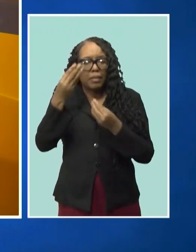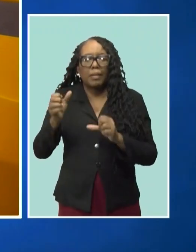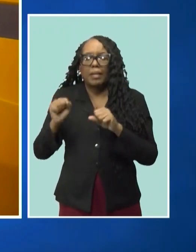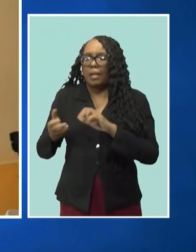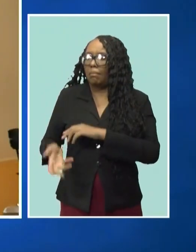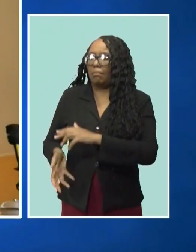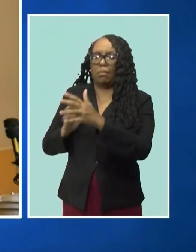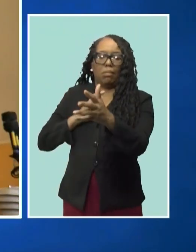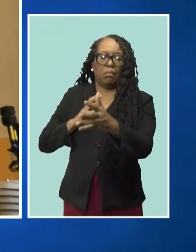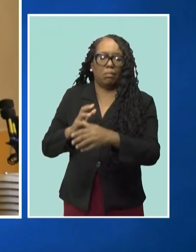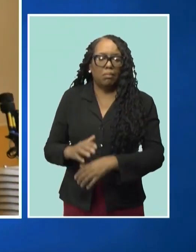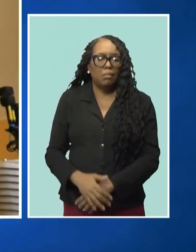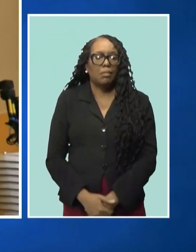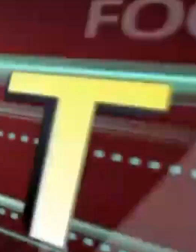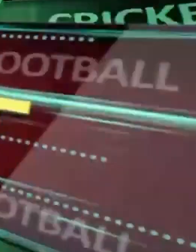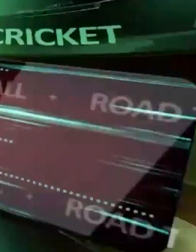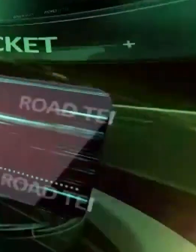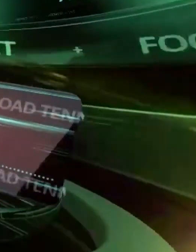collection.